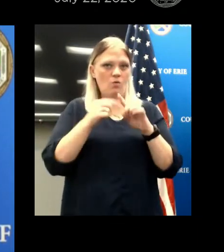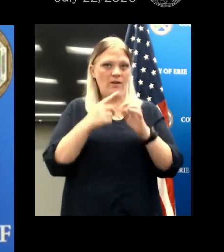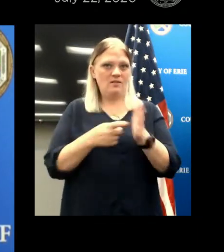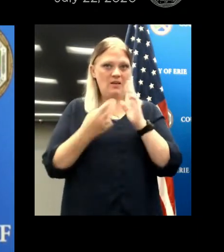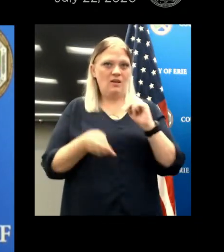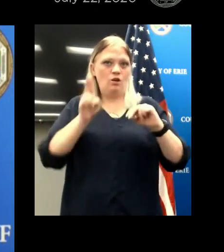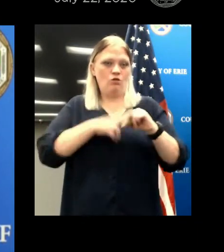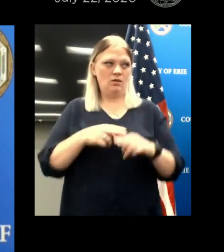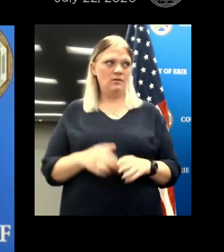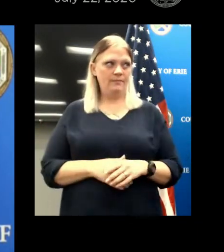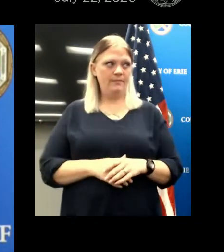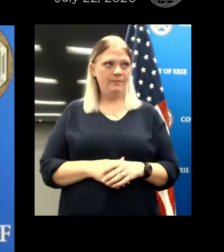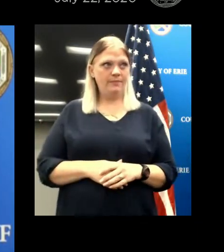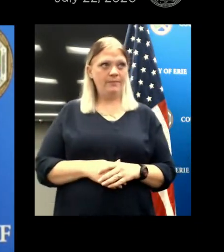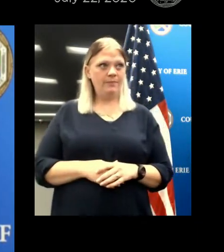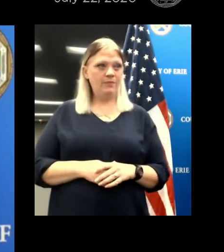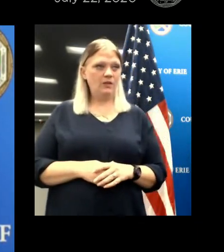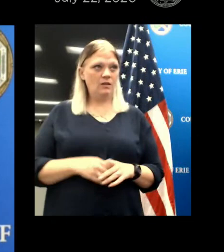increases.